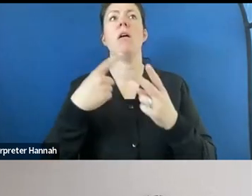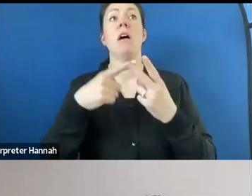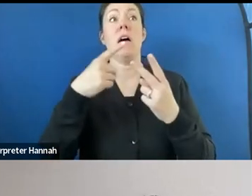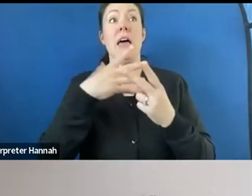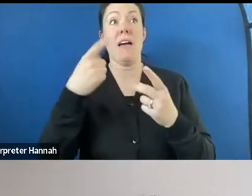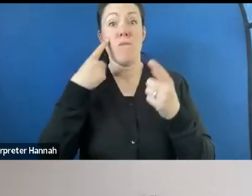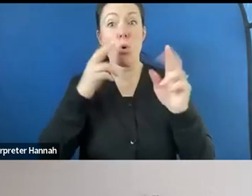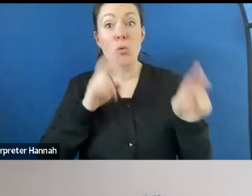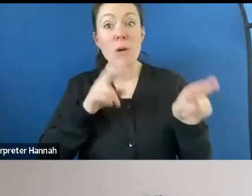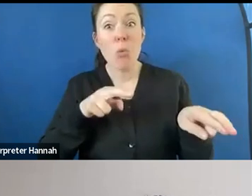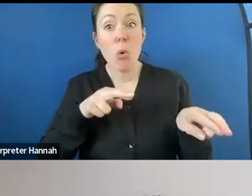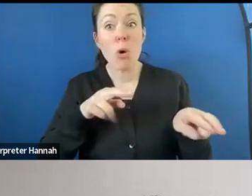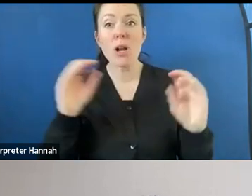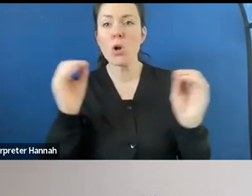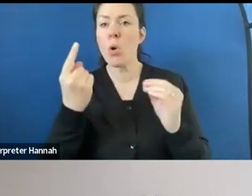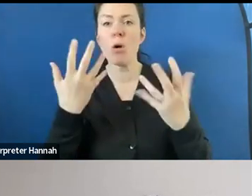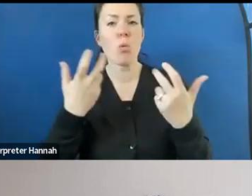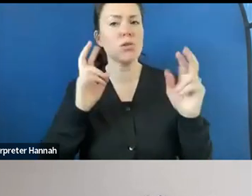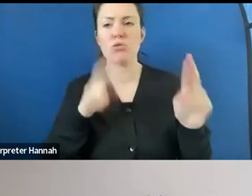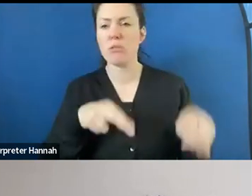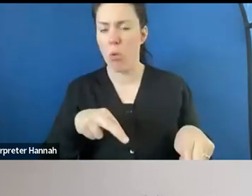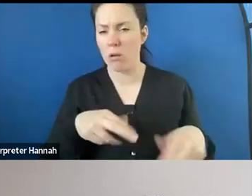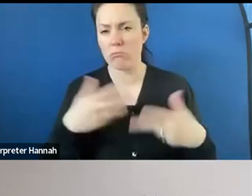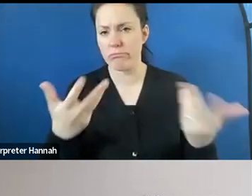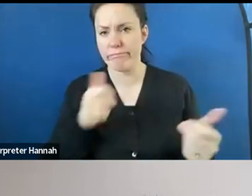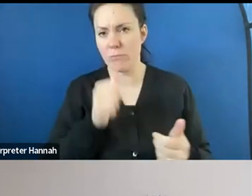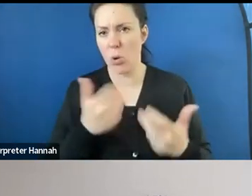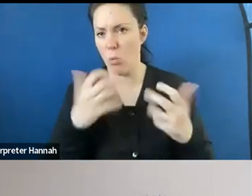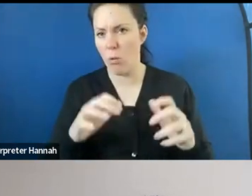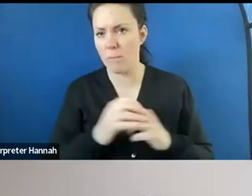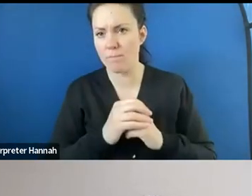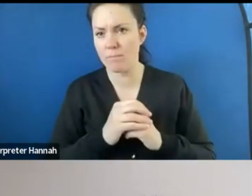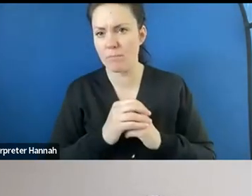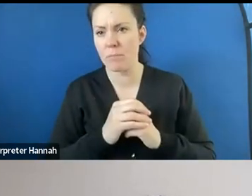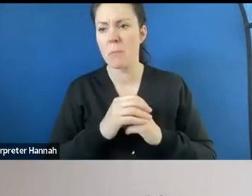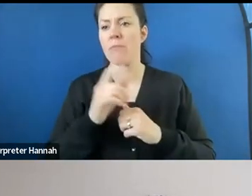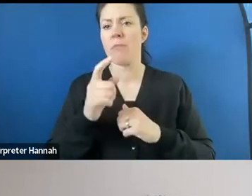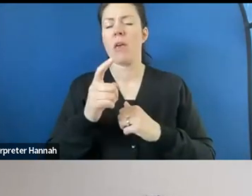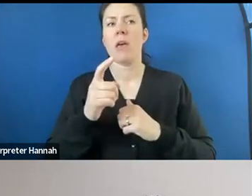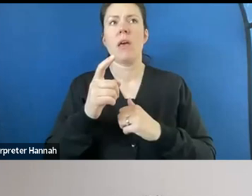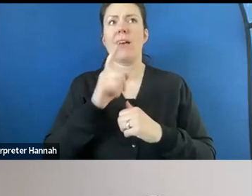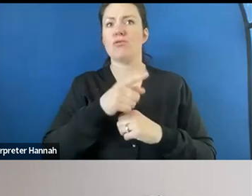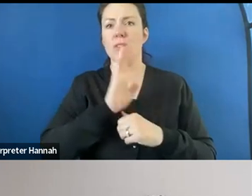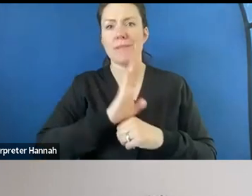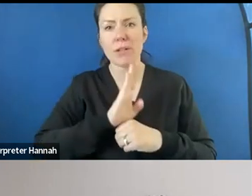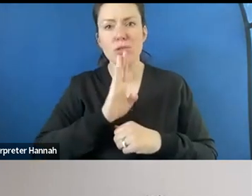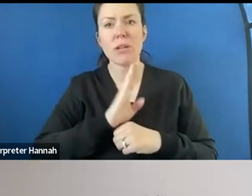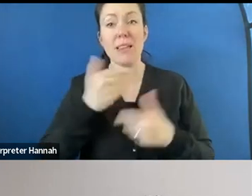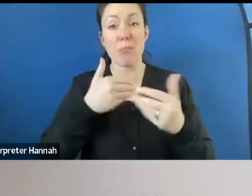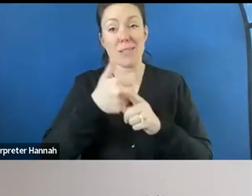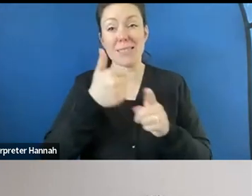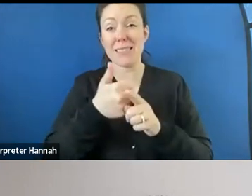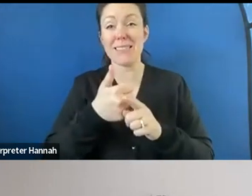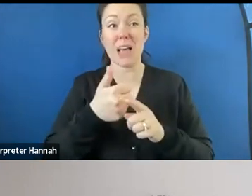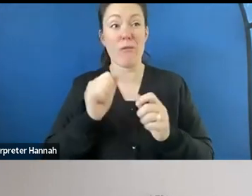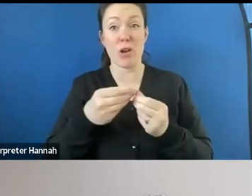nobody wants to report. When they do report, it's frustrating, traumatizing process